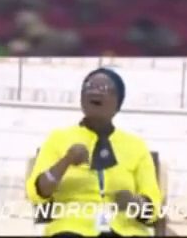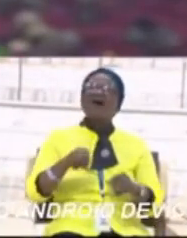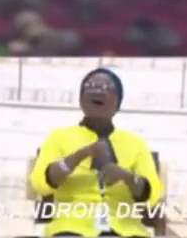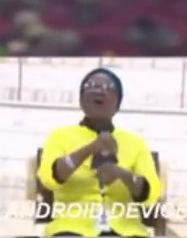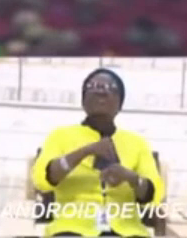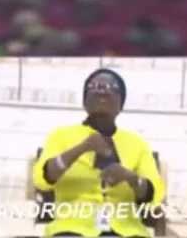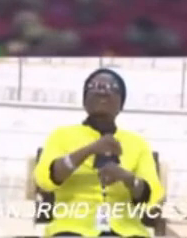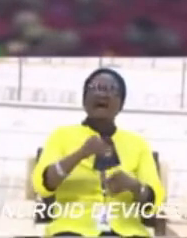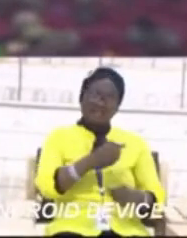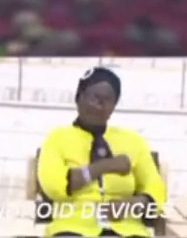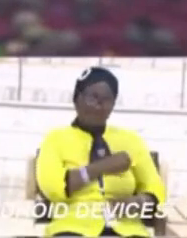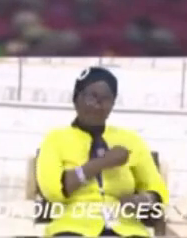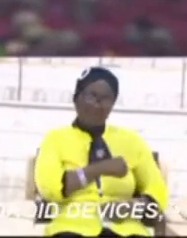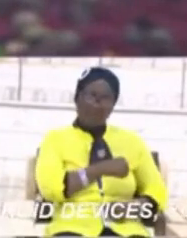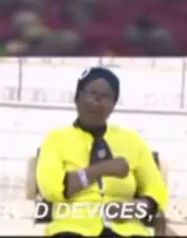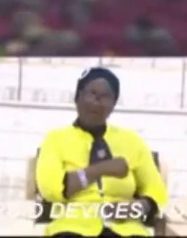ones, the best.